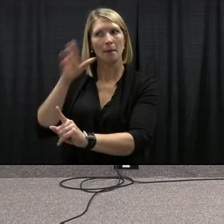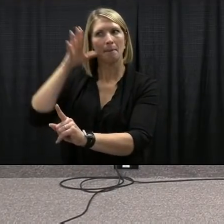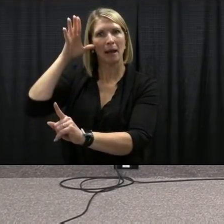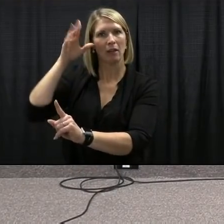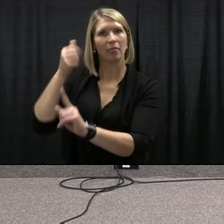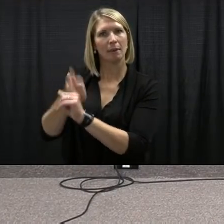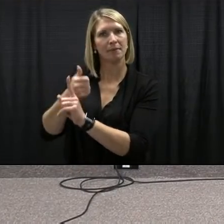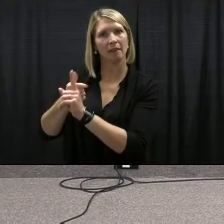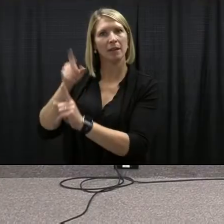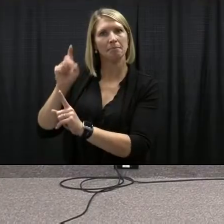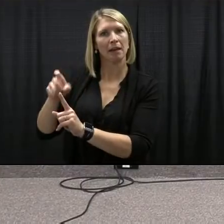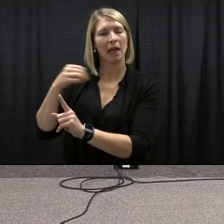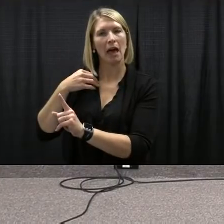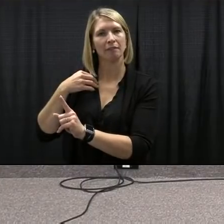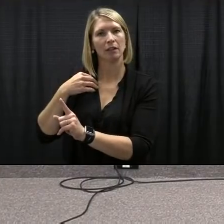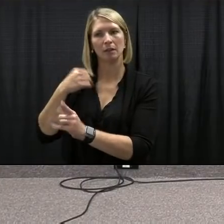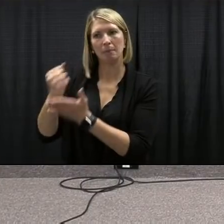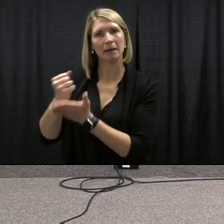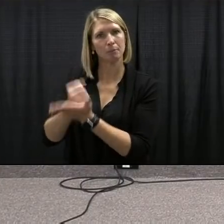that work?